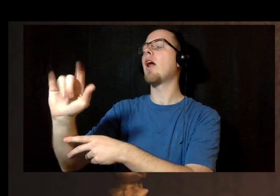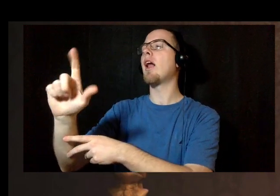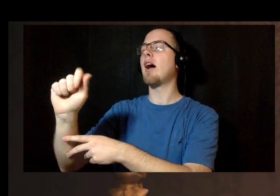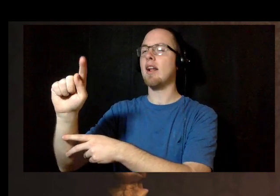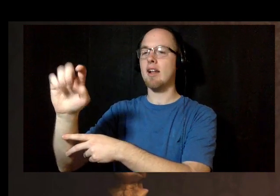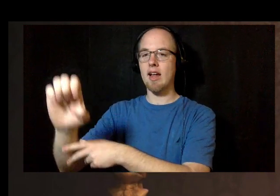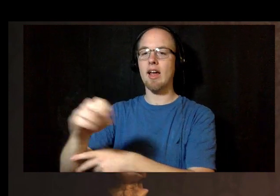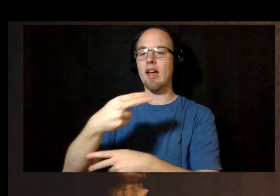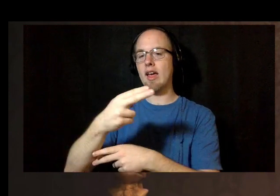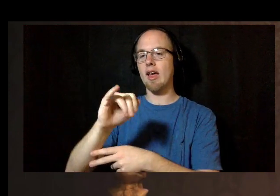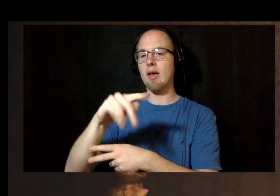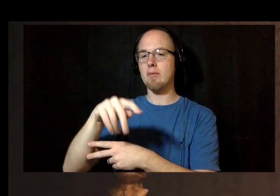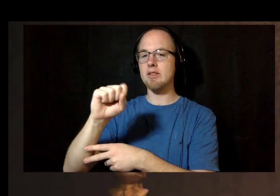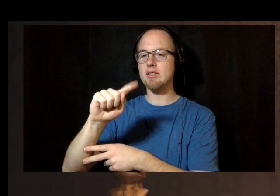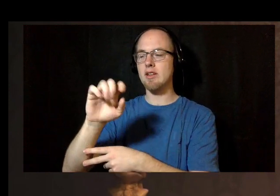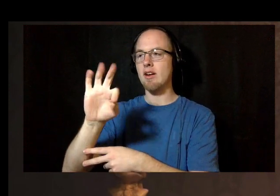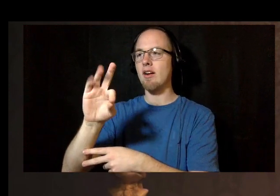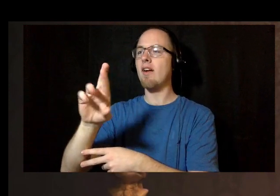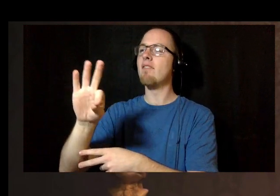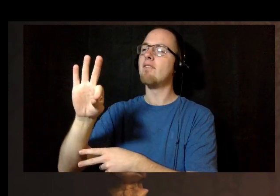They'd take out all the guesswork.